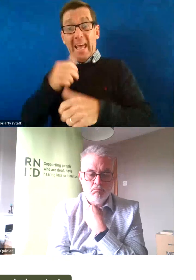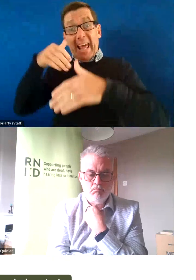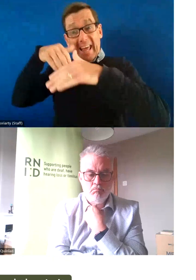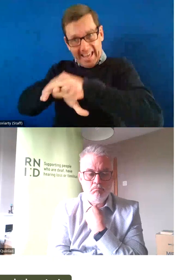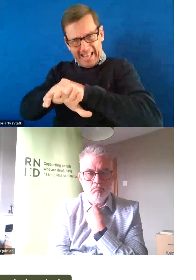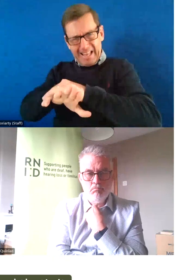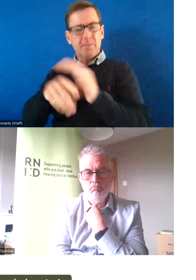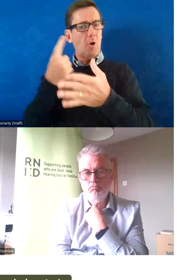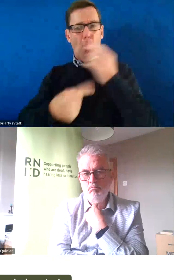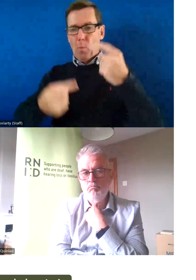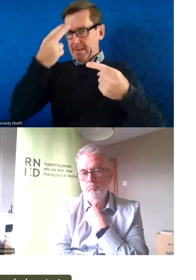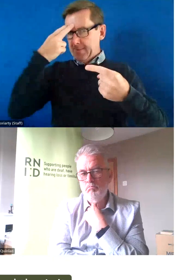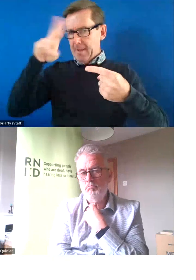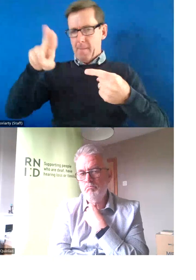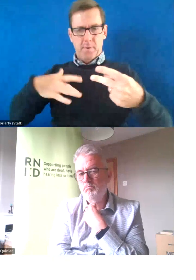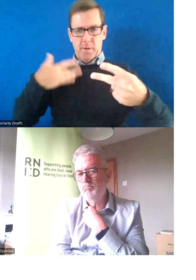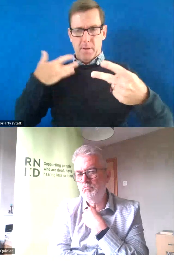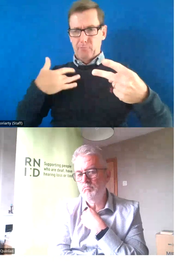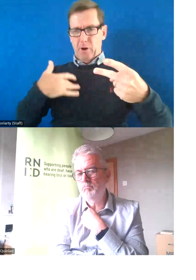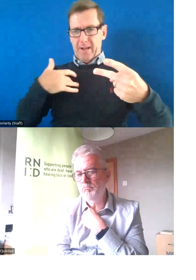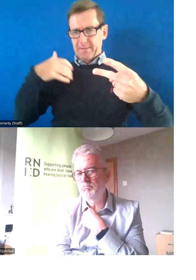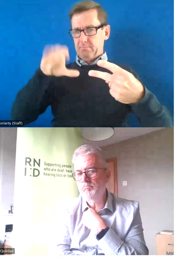address and for your ID, and that's it.